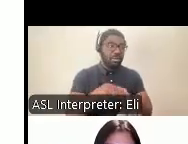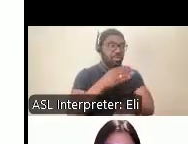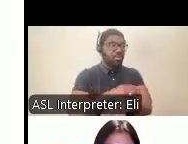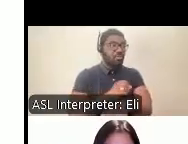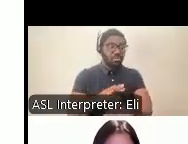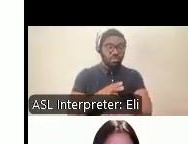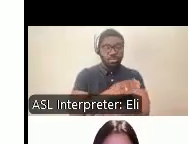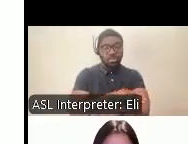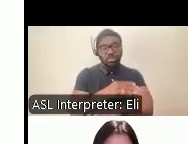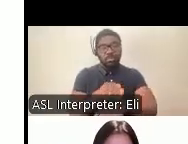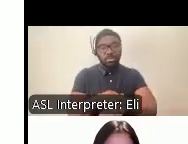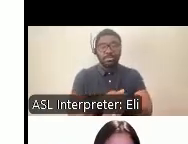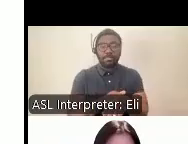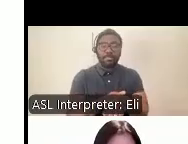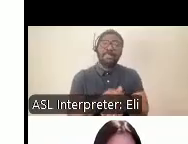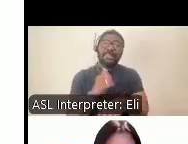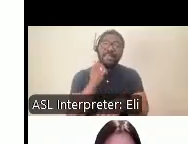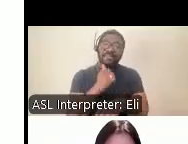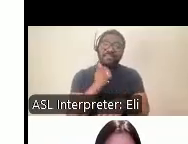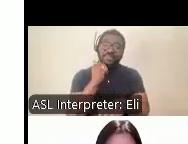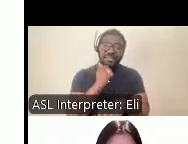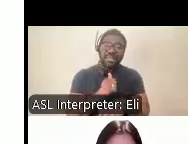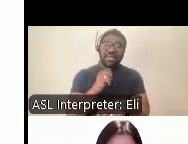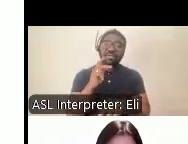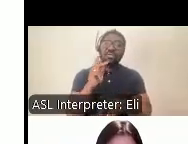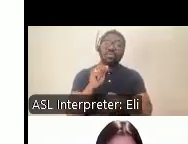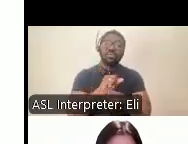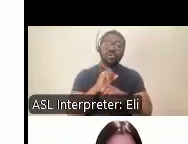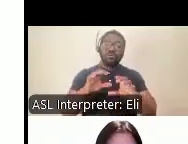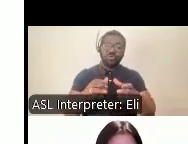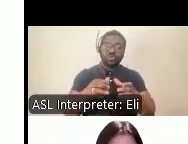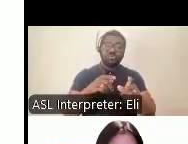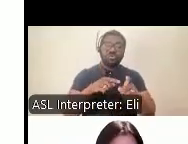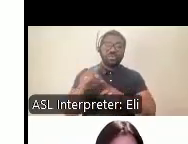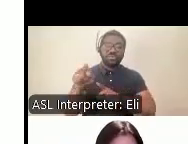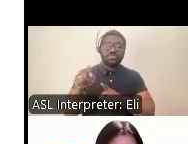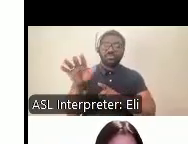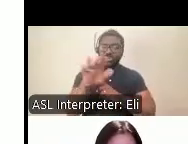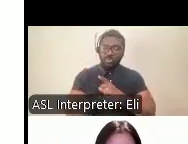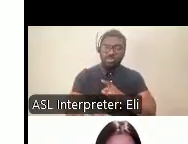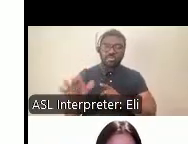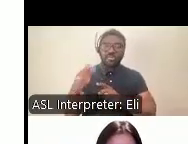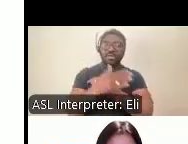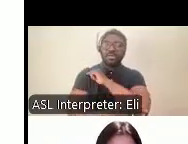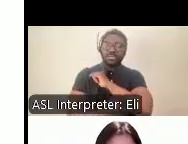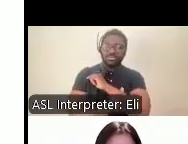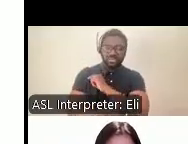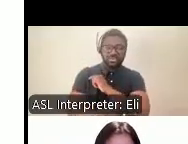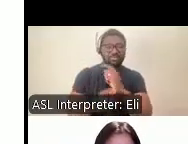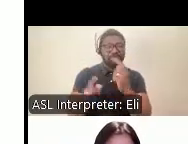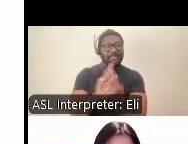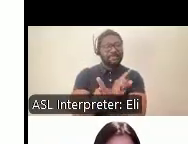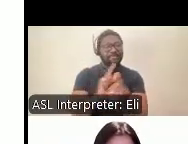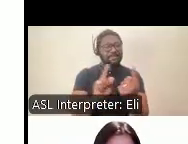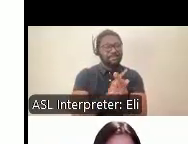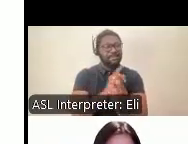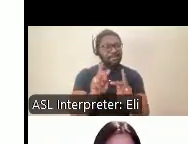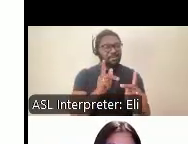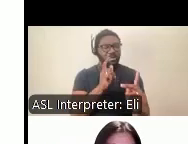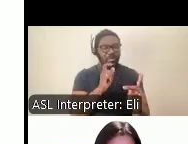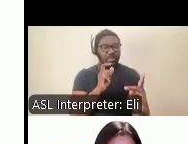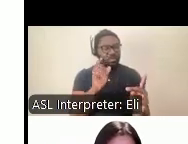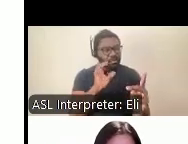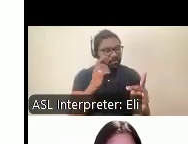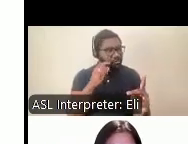day, workforce professionals across the country are meeting with individuals who are seeking jobs while simultaneously navigating life.